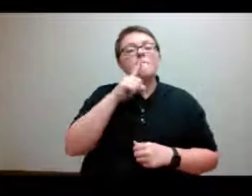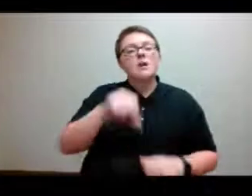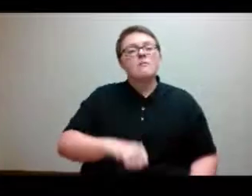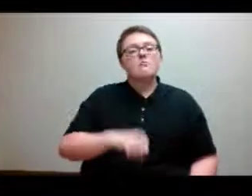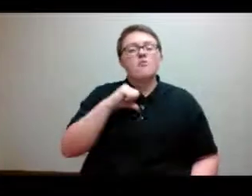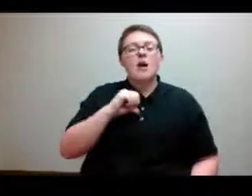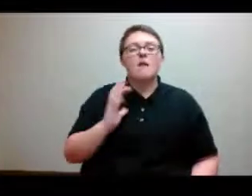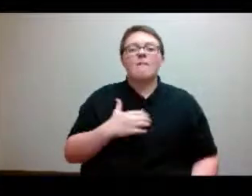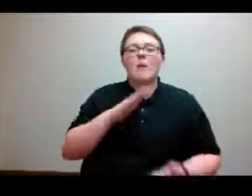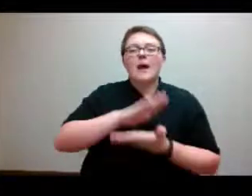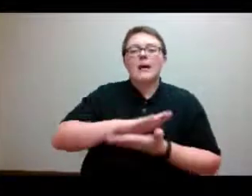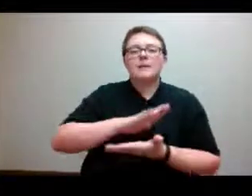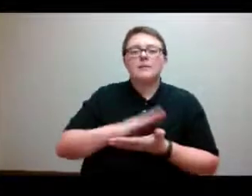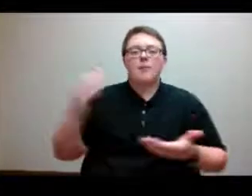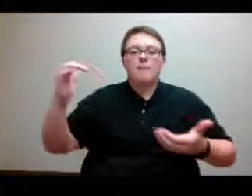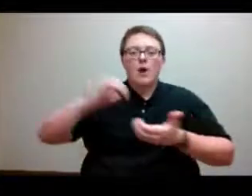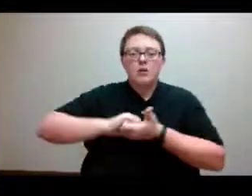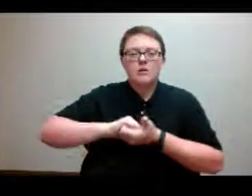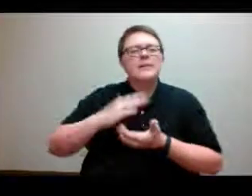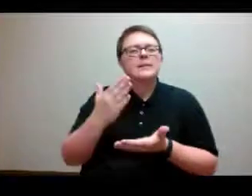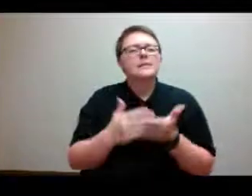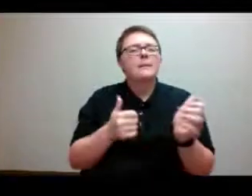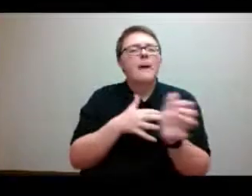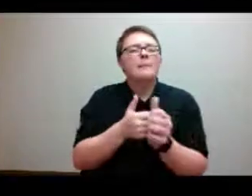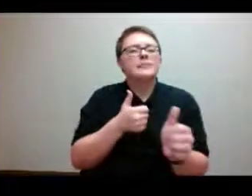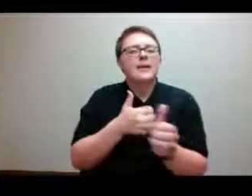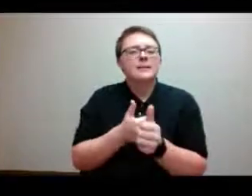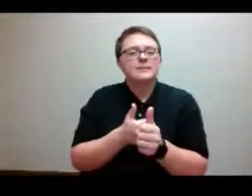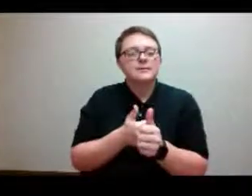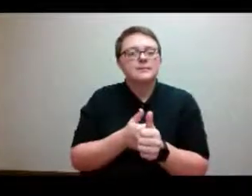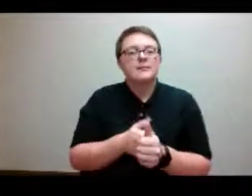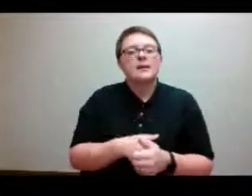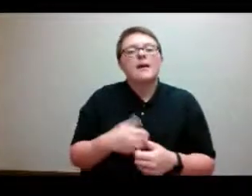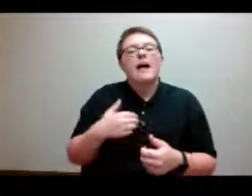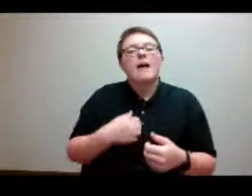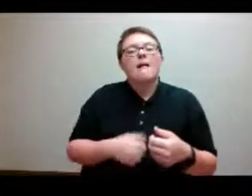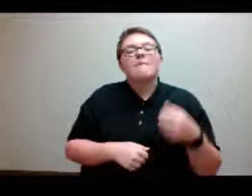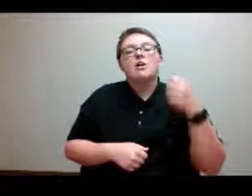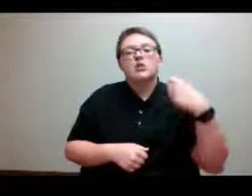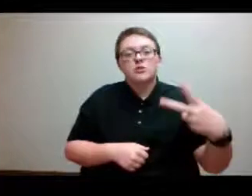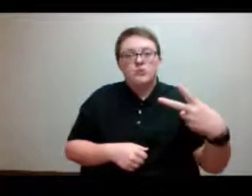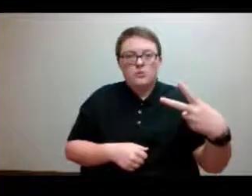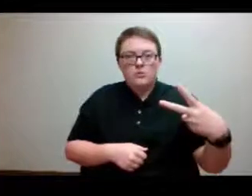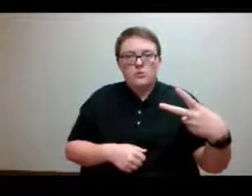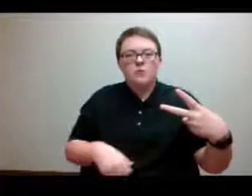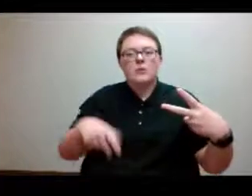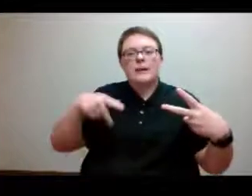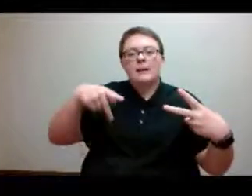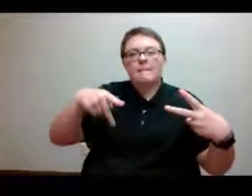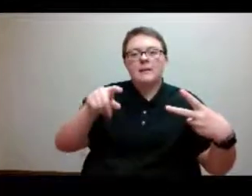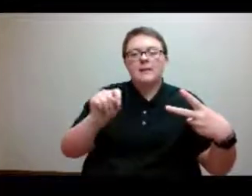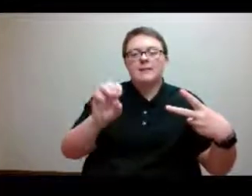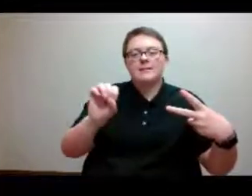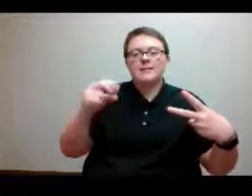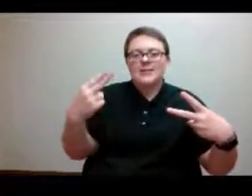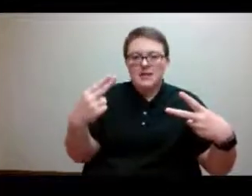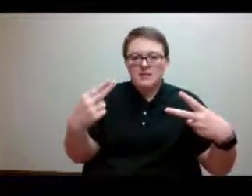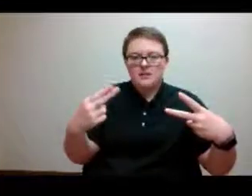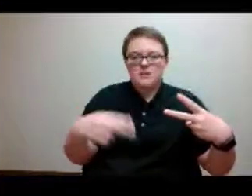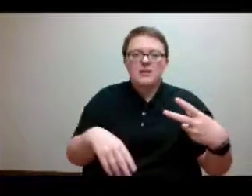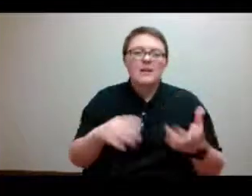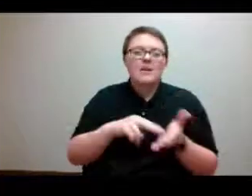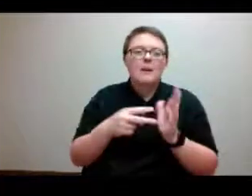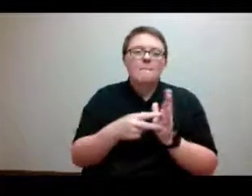have, and just a few updates on some of those. We've got 2 different P-TECHs that are beginning this year. These are the Pathways